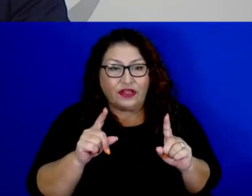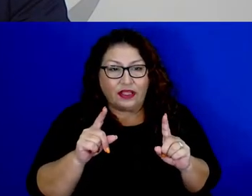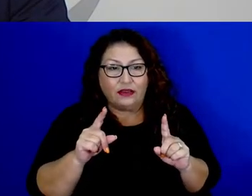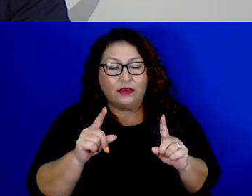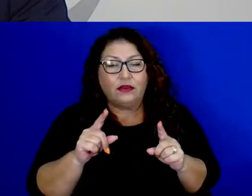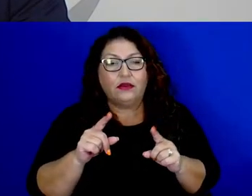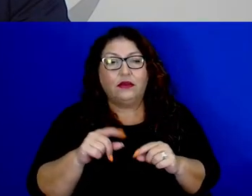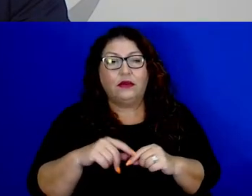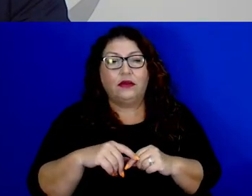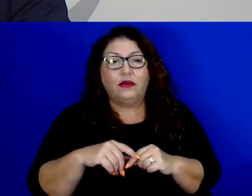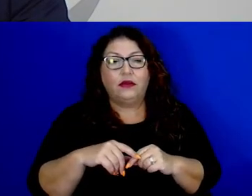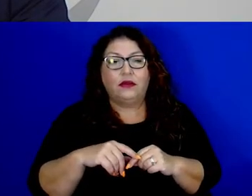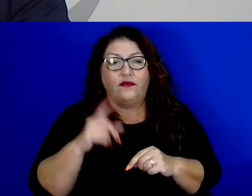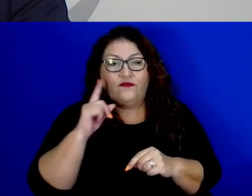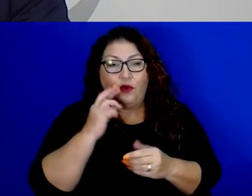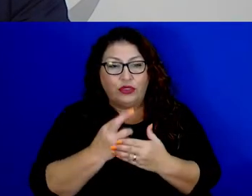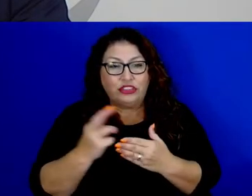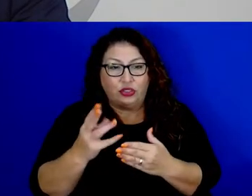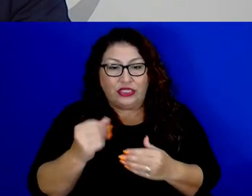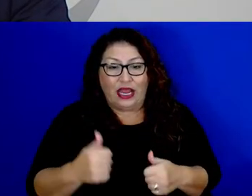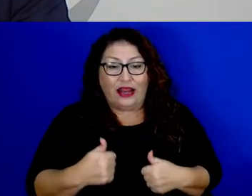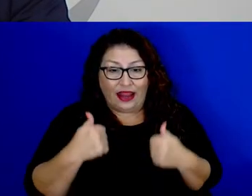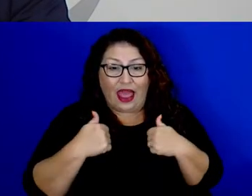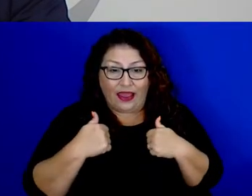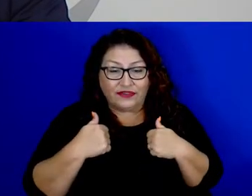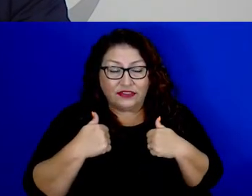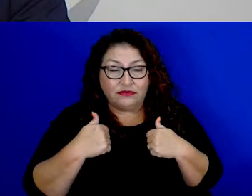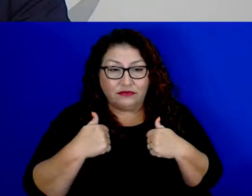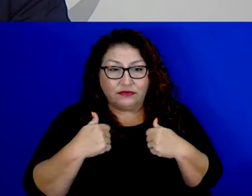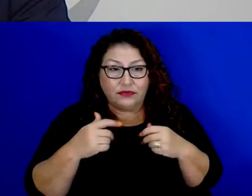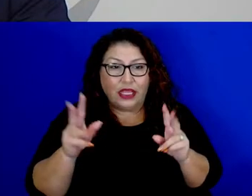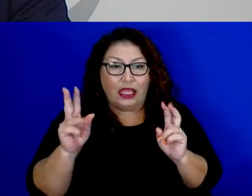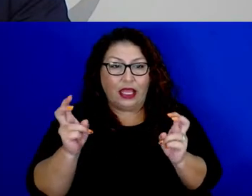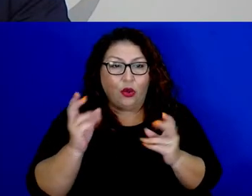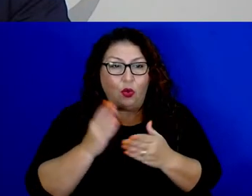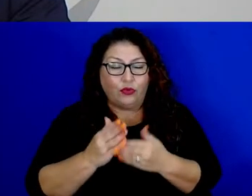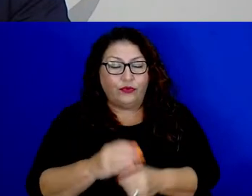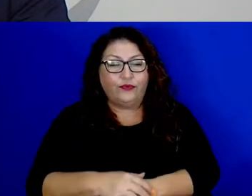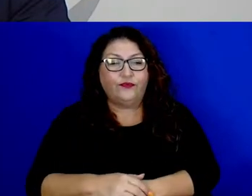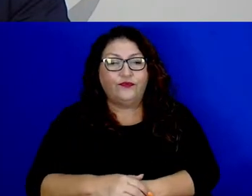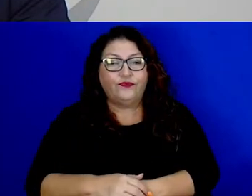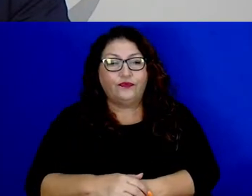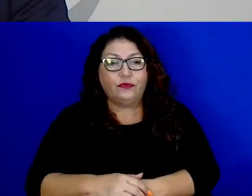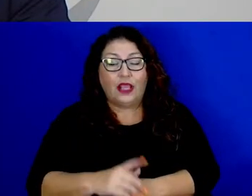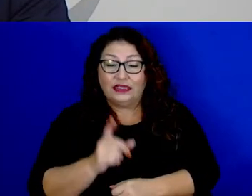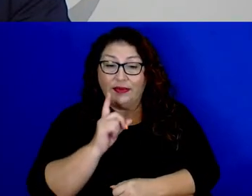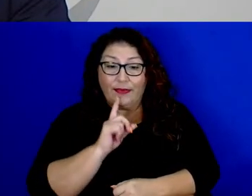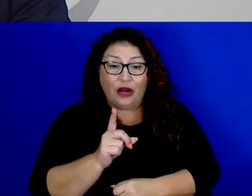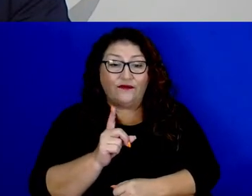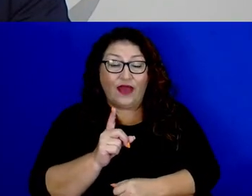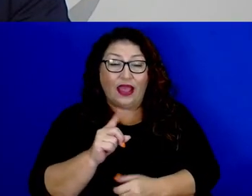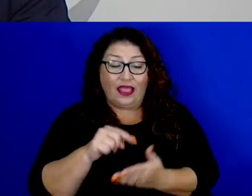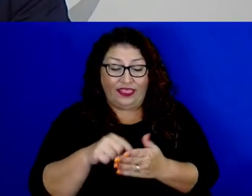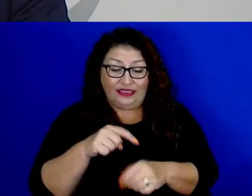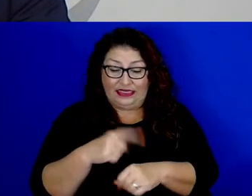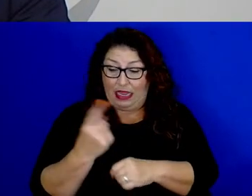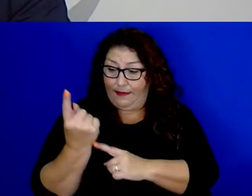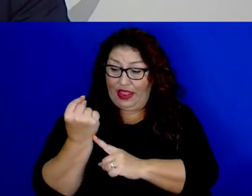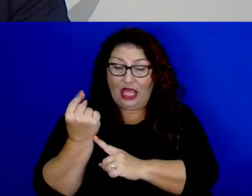lives, unquote. As a matter of fact, this time last year, out